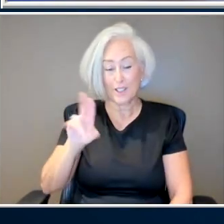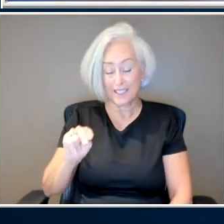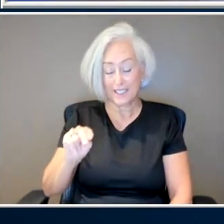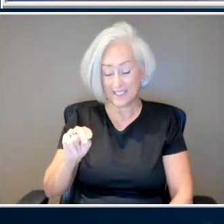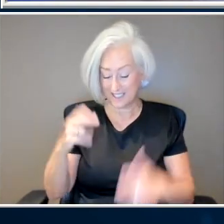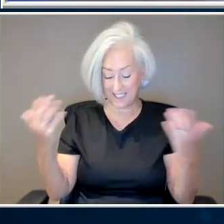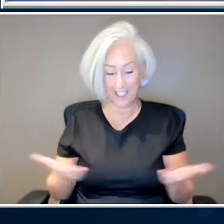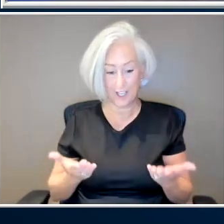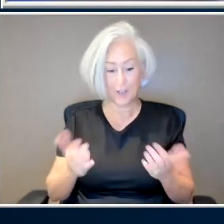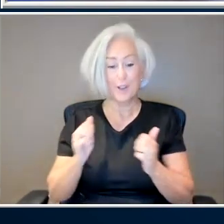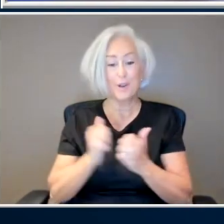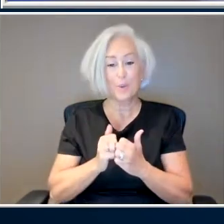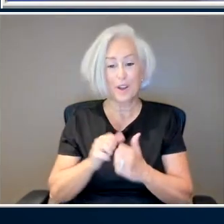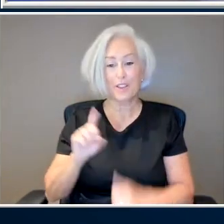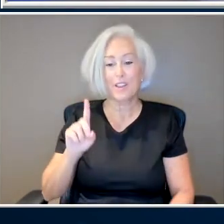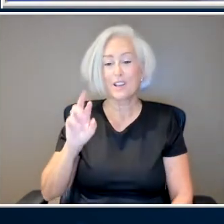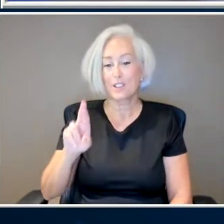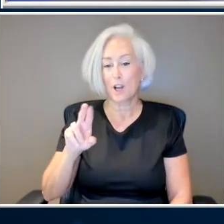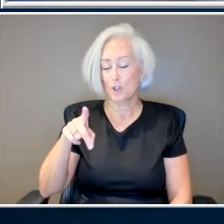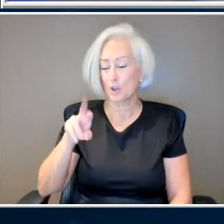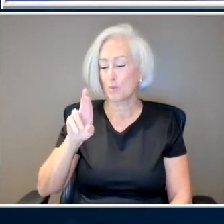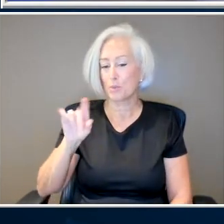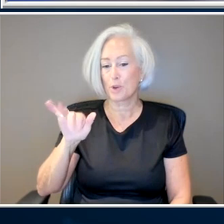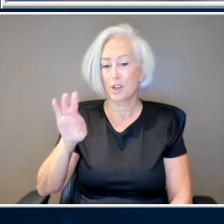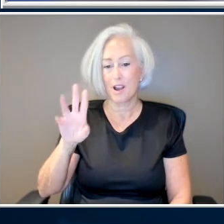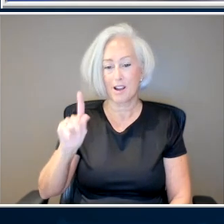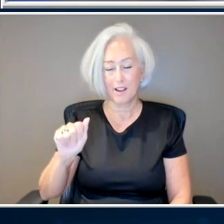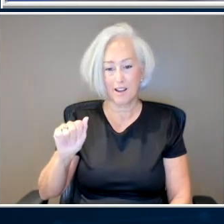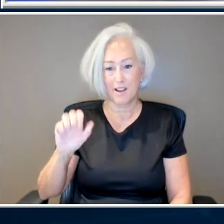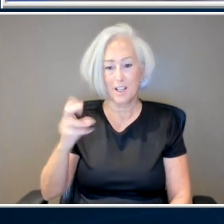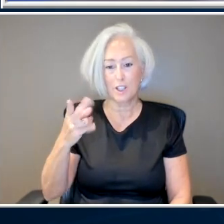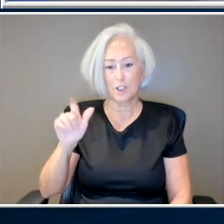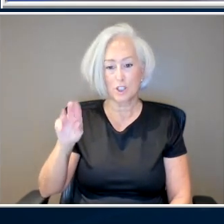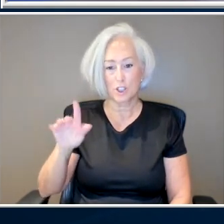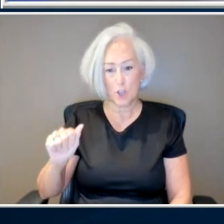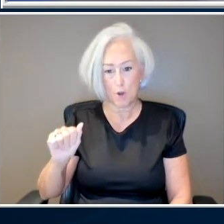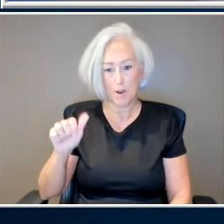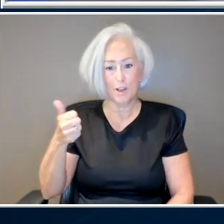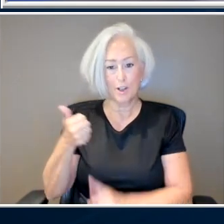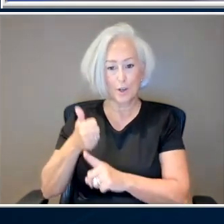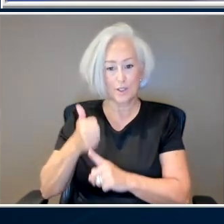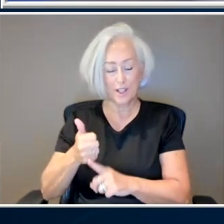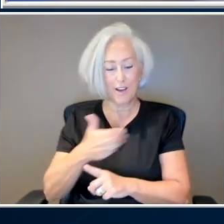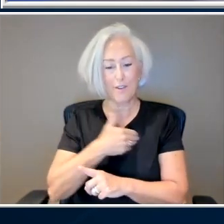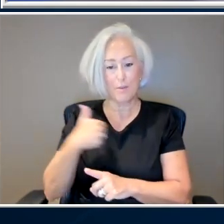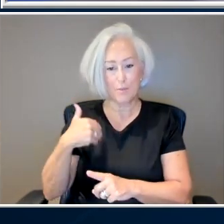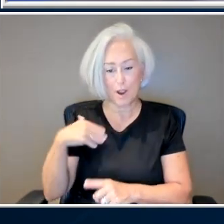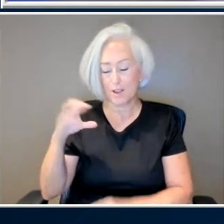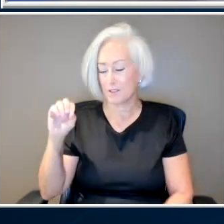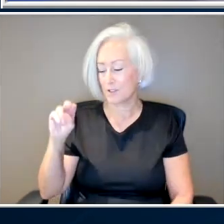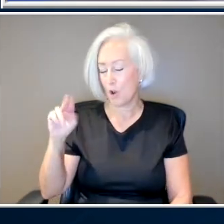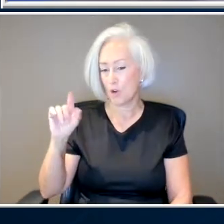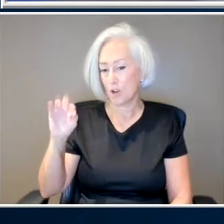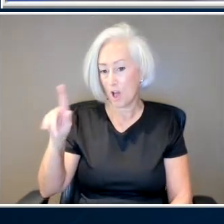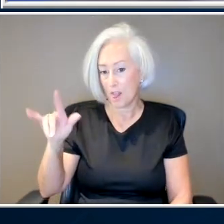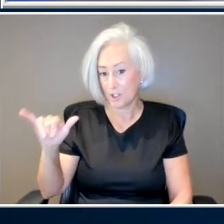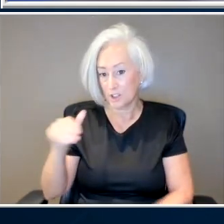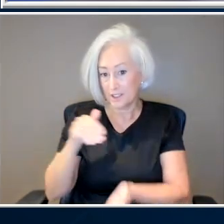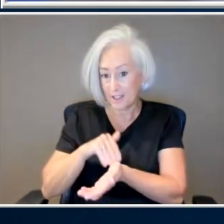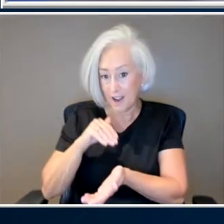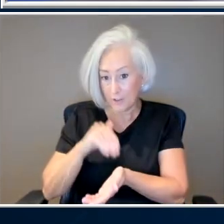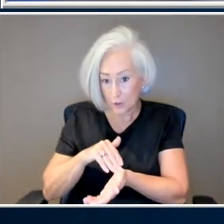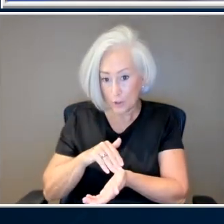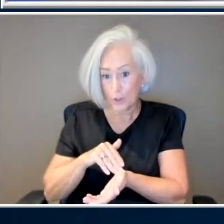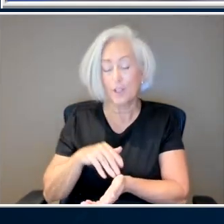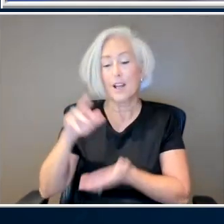with Dr. Priyanka Sharma, breast medical oncologist and researcher who helped Terry through her cancer journey. We're going to hear how Terry